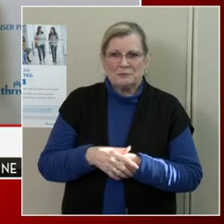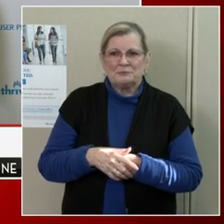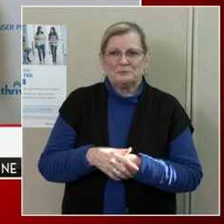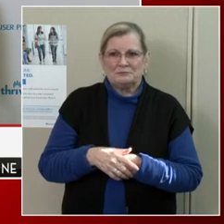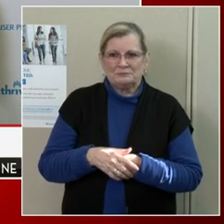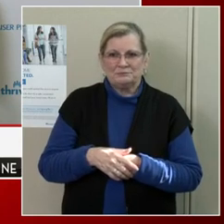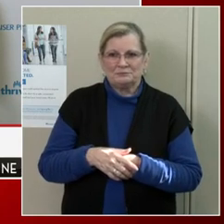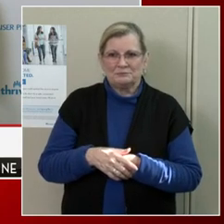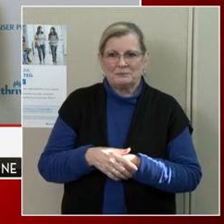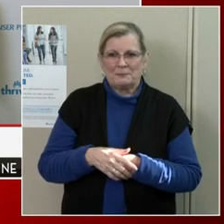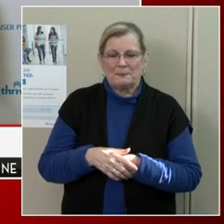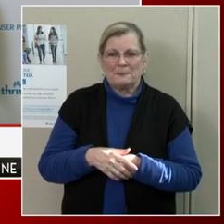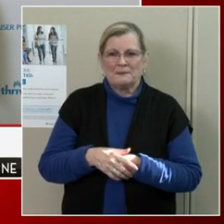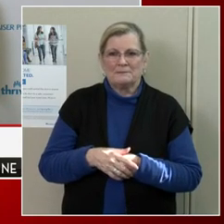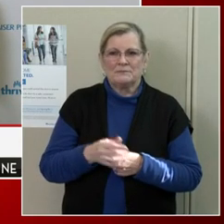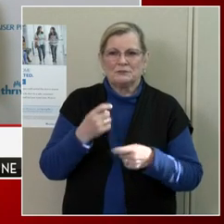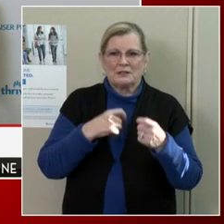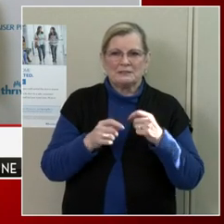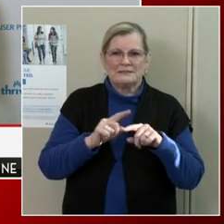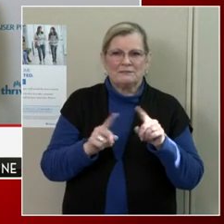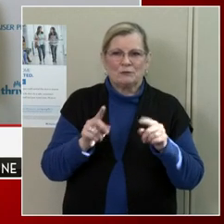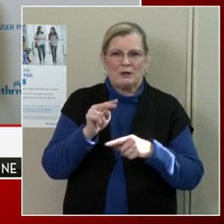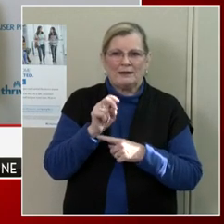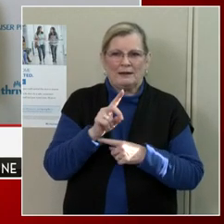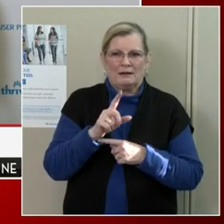Pfizer sent us a lot. That's good.